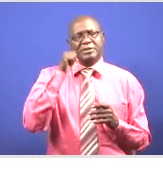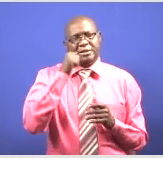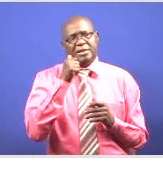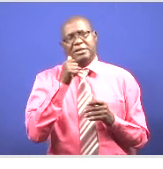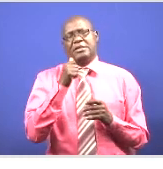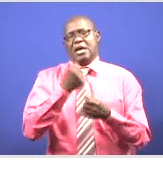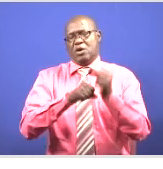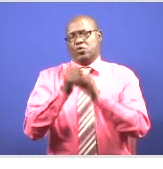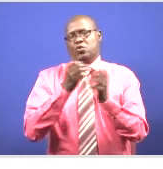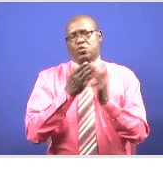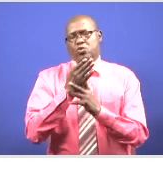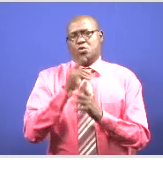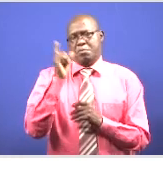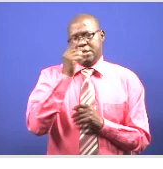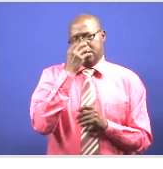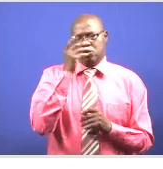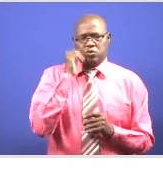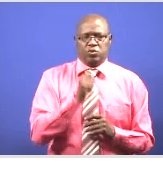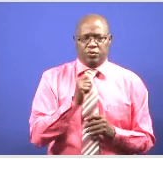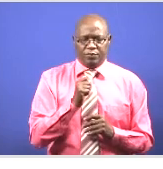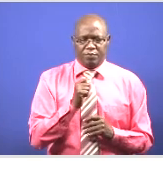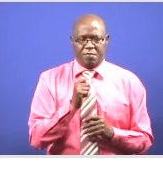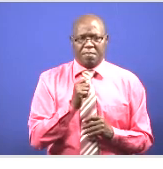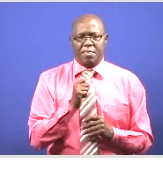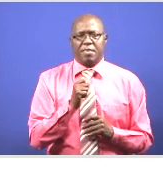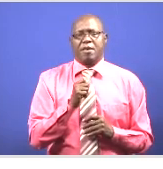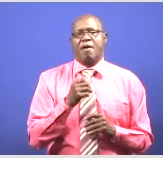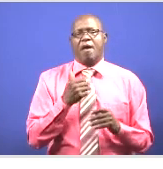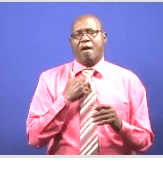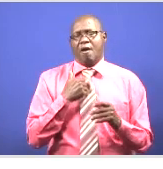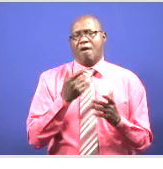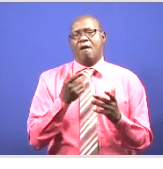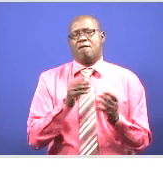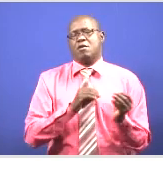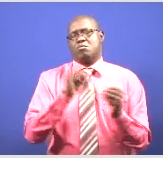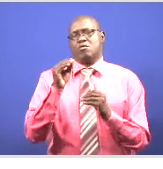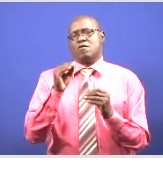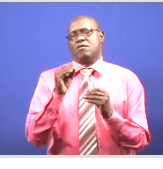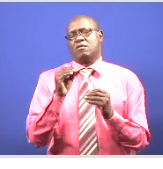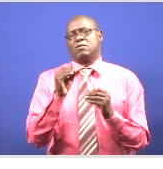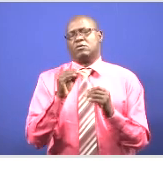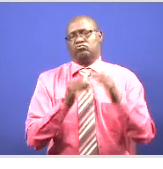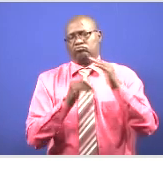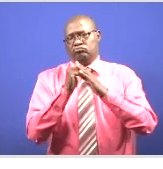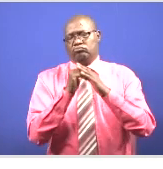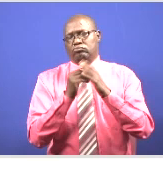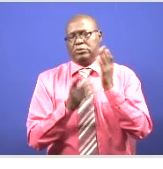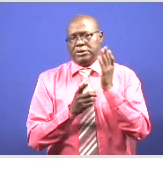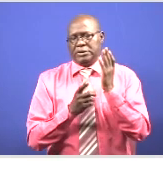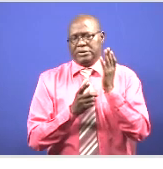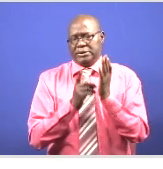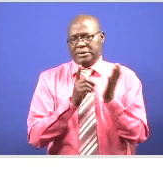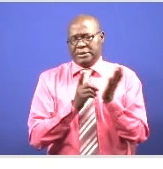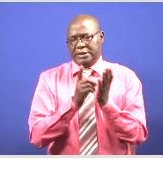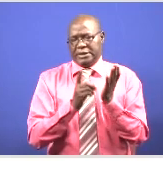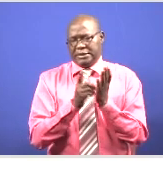Ruto. Recently, they moved the debt ceiling. And what has been happening, including in President Kenyatta's regime,